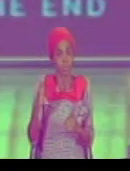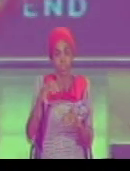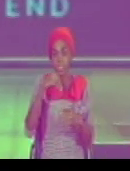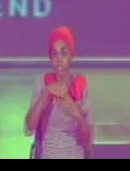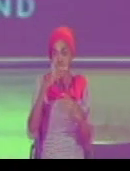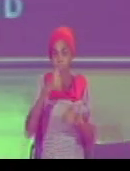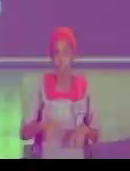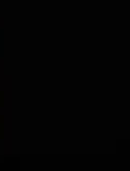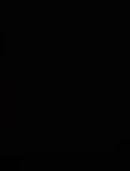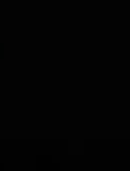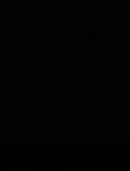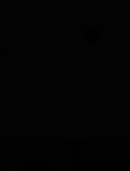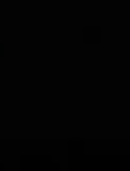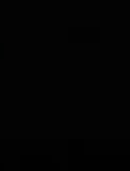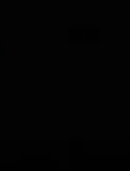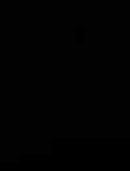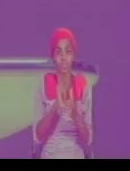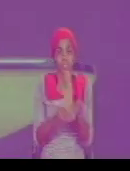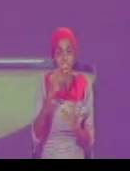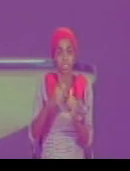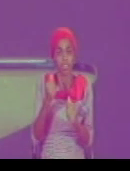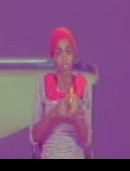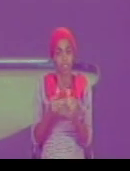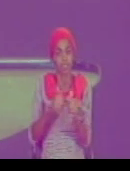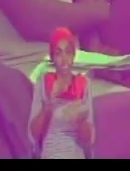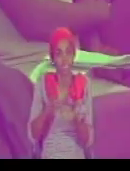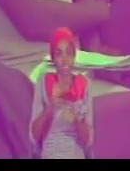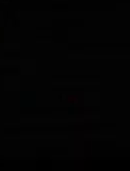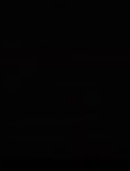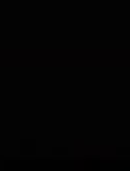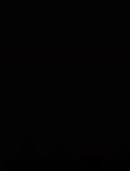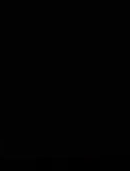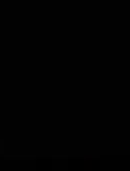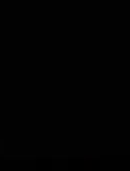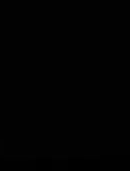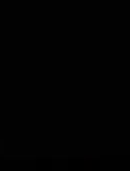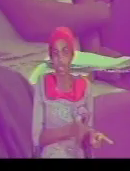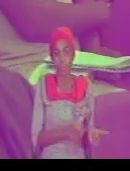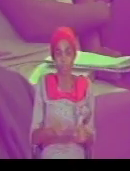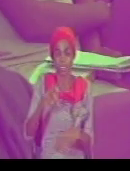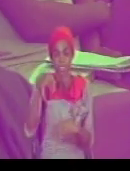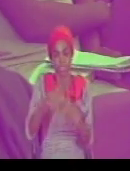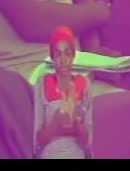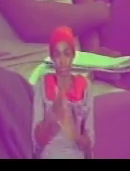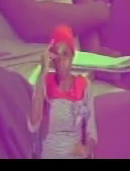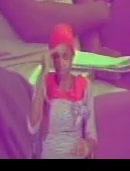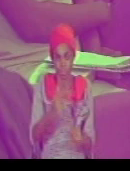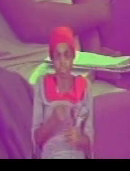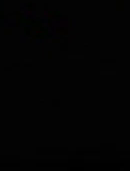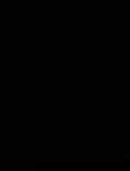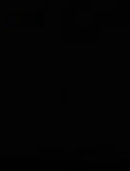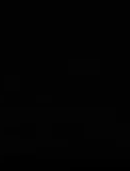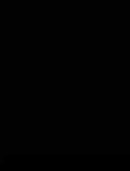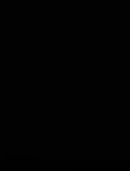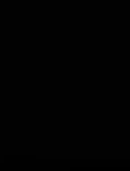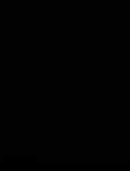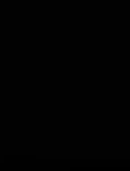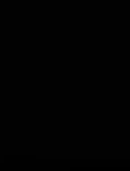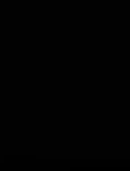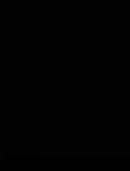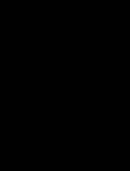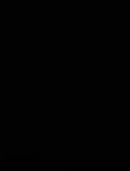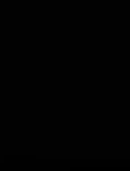no matter what is happening, in Jesus' name. Look at Psalm